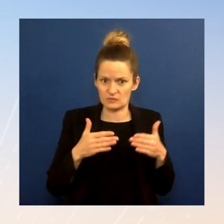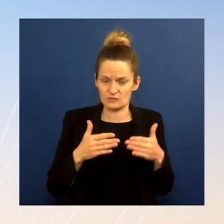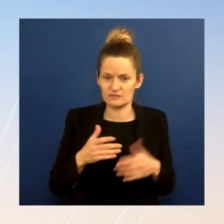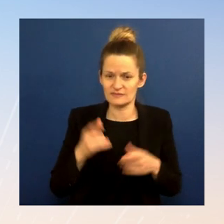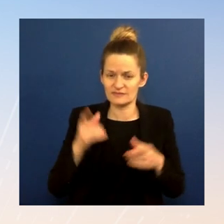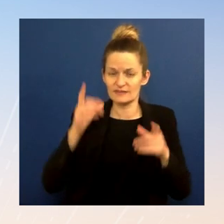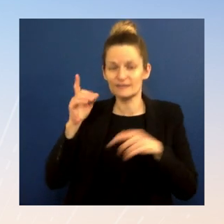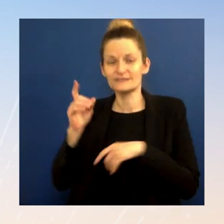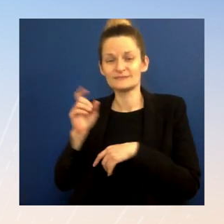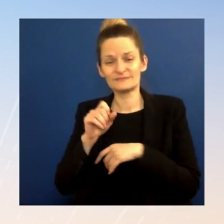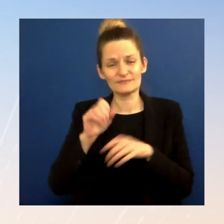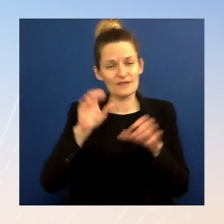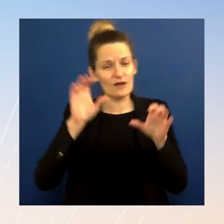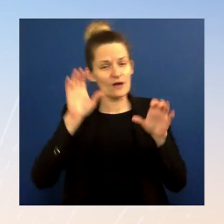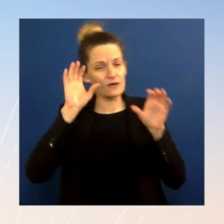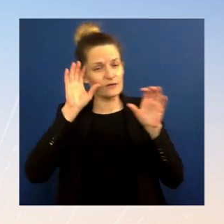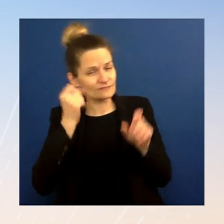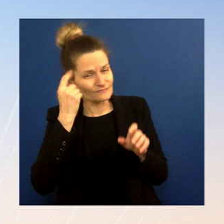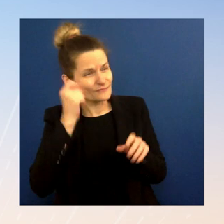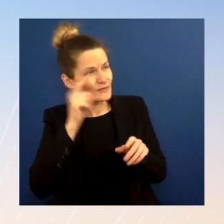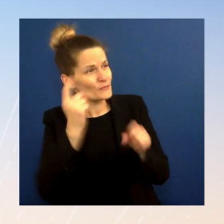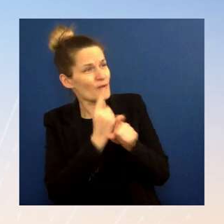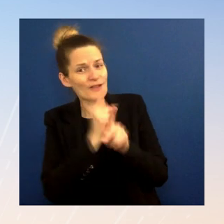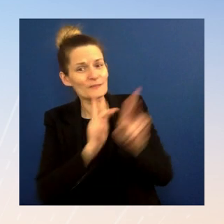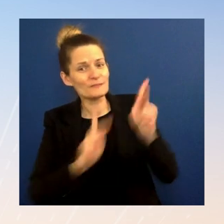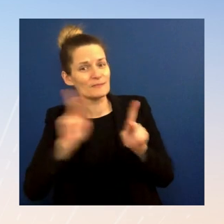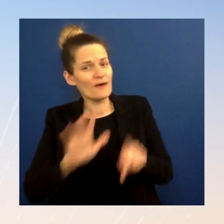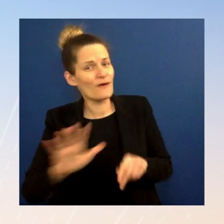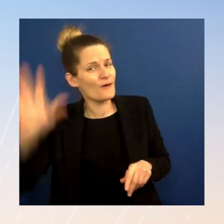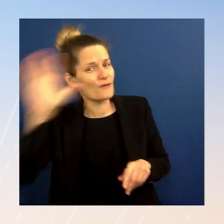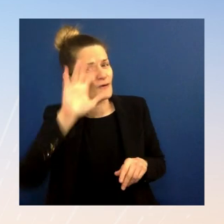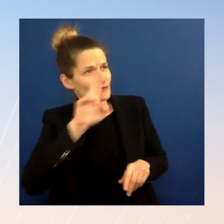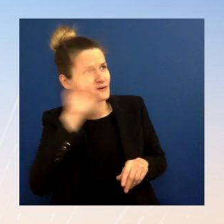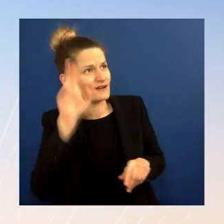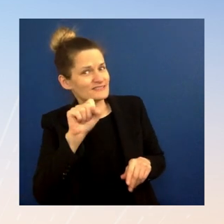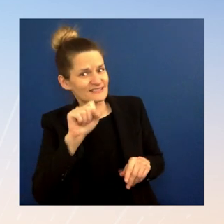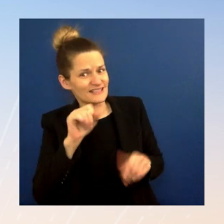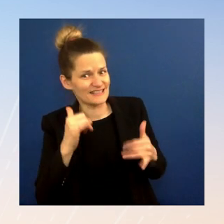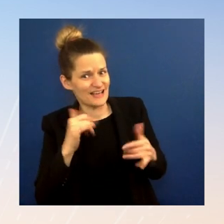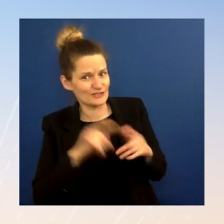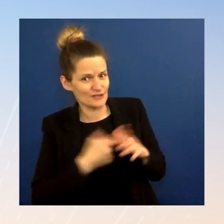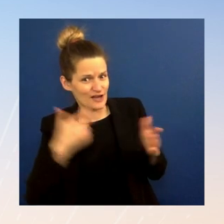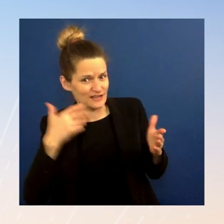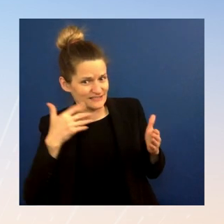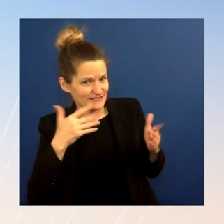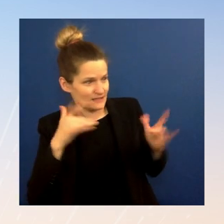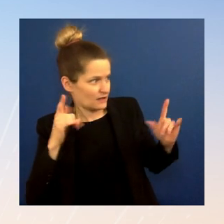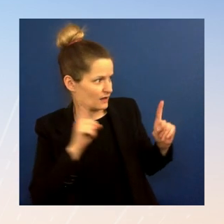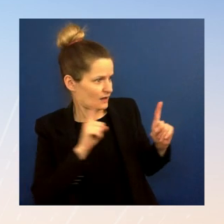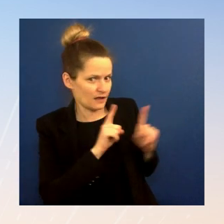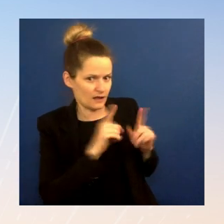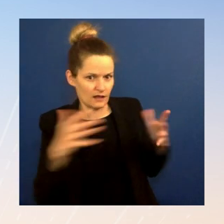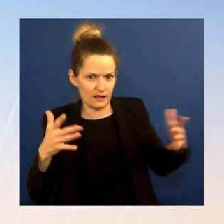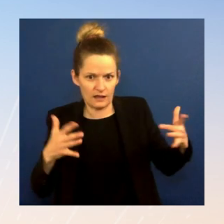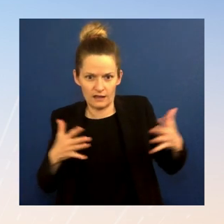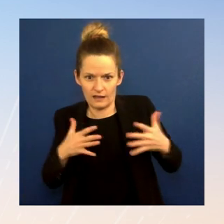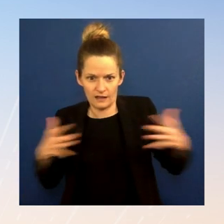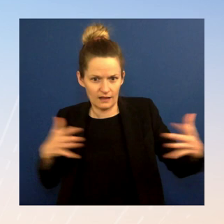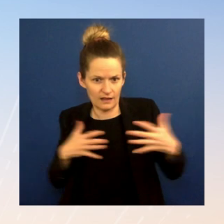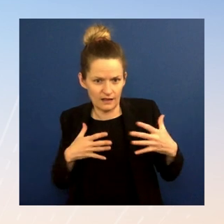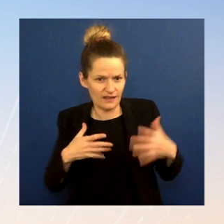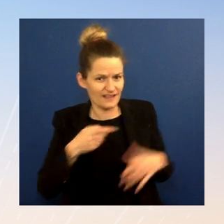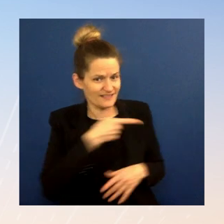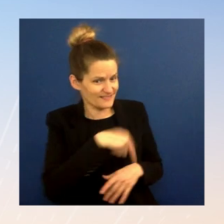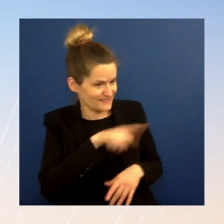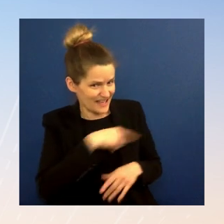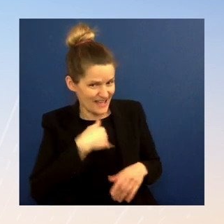know, if the President hypothetically were to come down with COVID, is that something, or the First Lady or anyone else in this administration, is that a